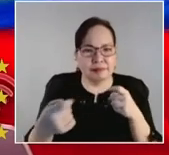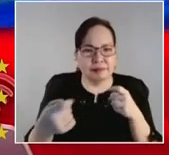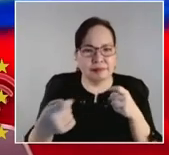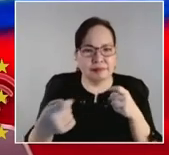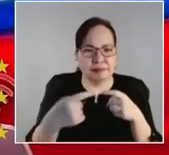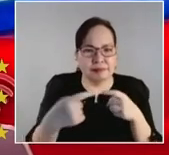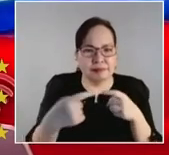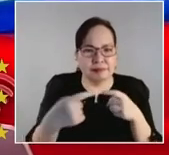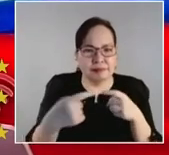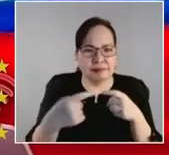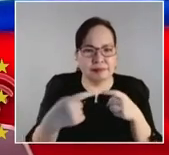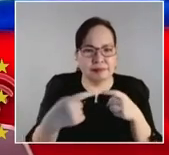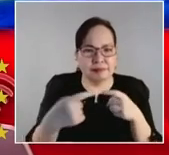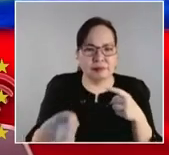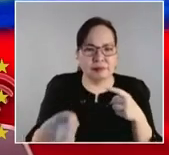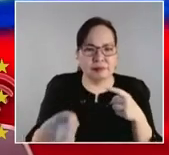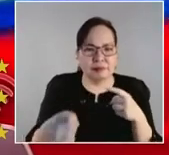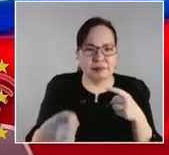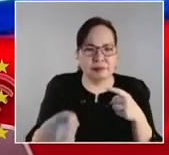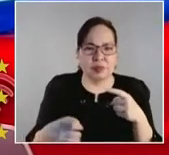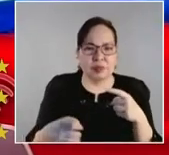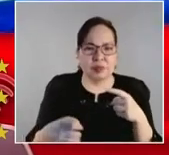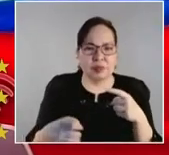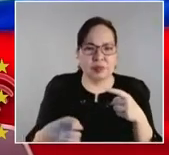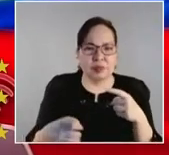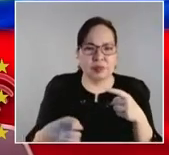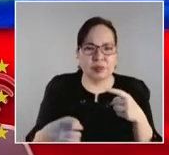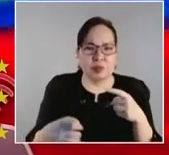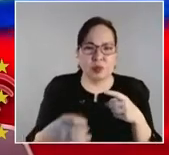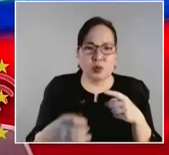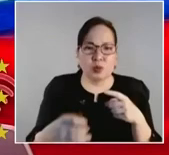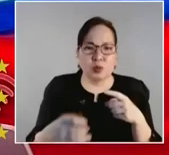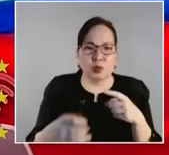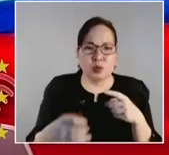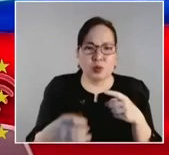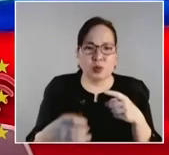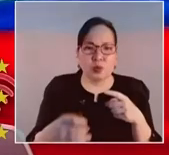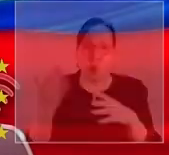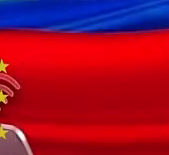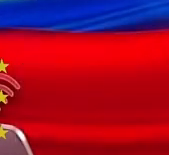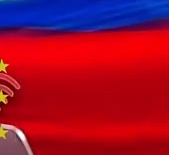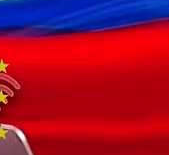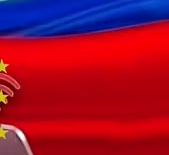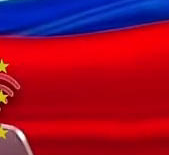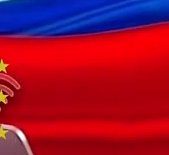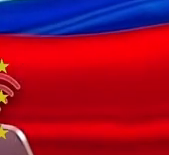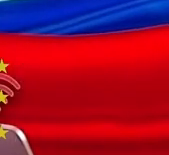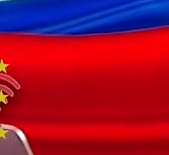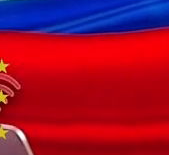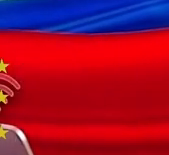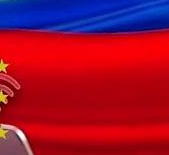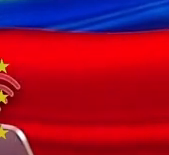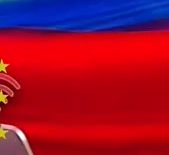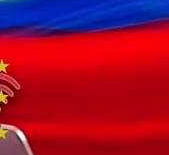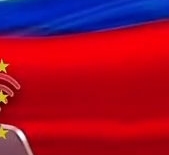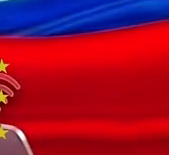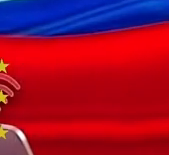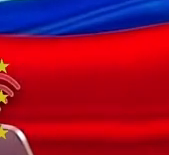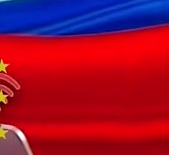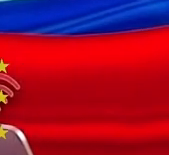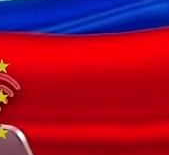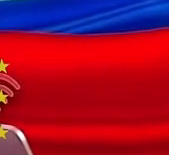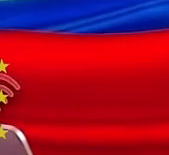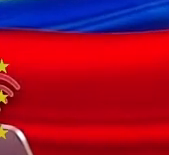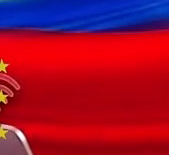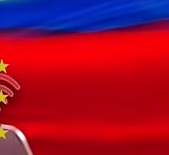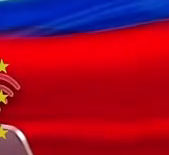facing a catastrophic scenario when the conflict becomes kinetic. So how will an independent foreign policy